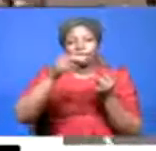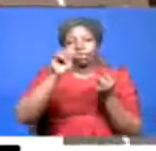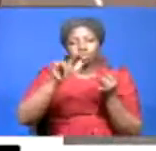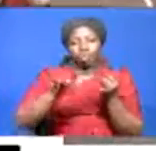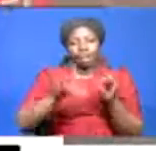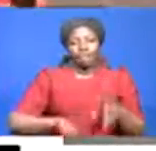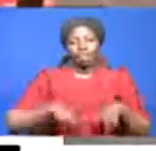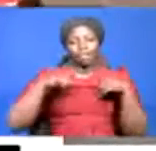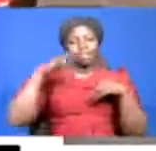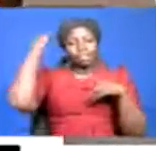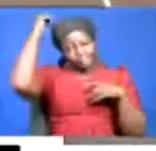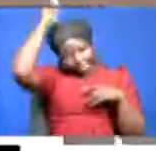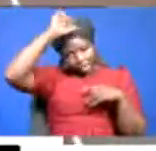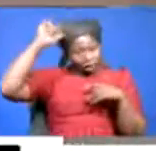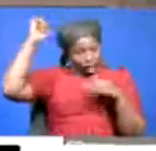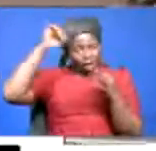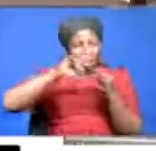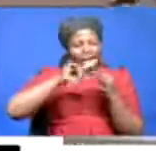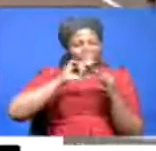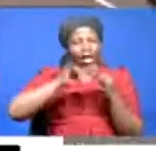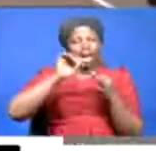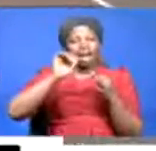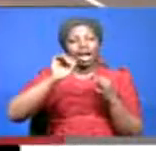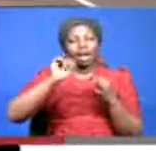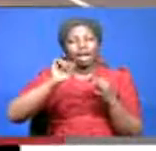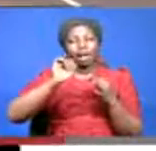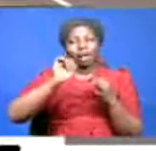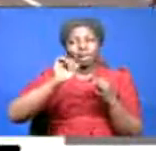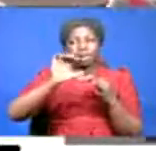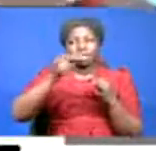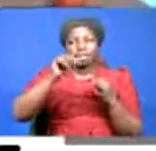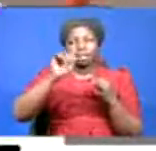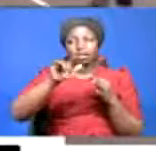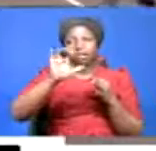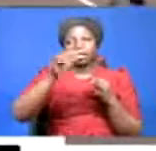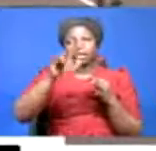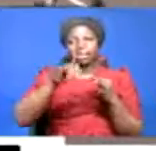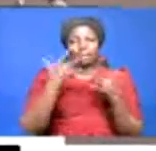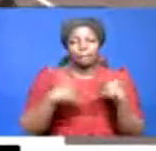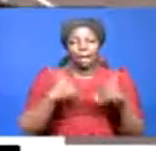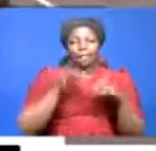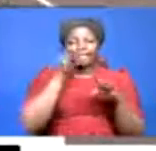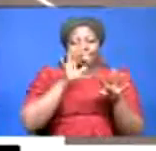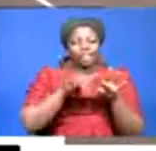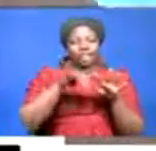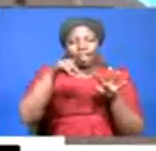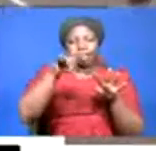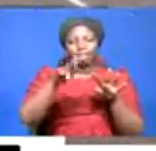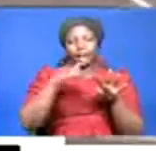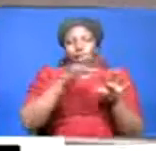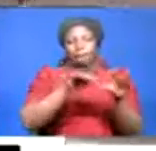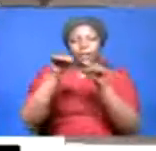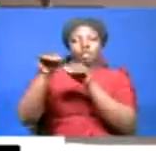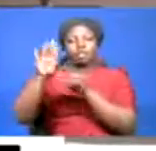nchini Saudi Arabia, Abiud Chirchir anacheza nchini Ufaransa, Peter Kamara aliyehamia Bahrain hivi majuzi,